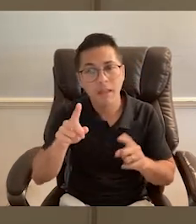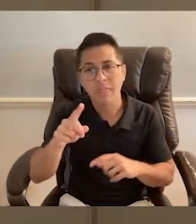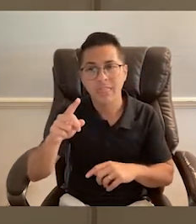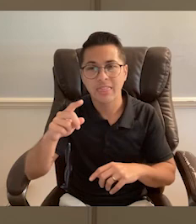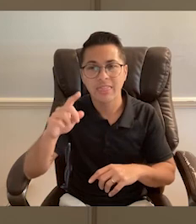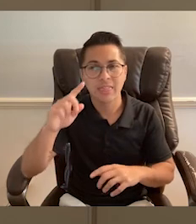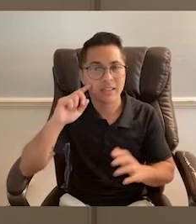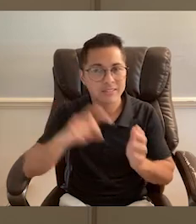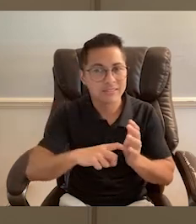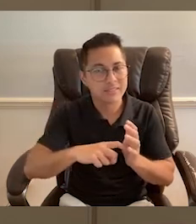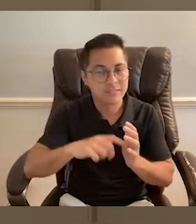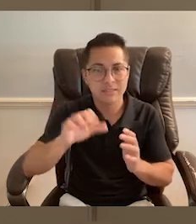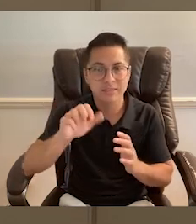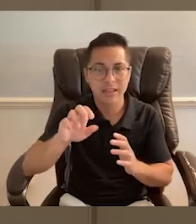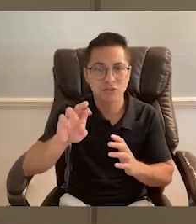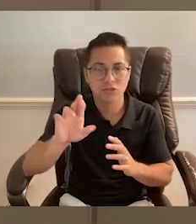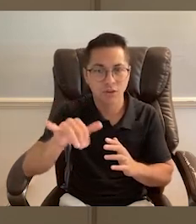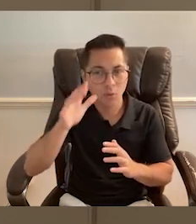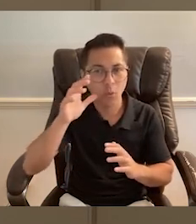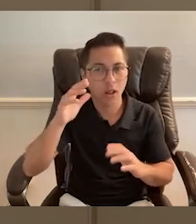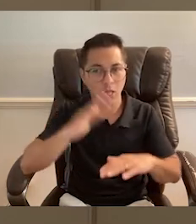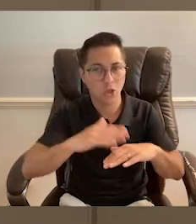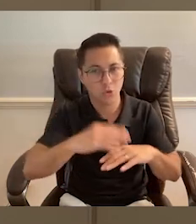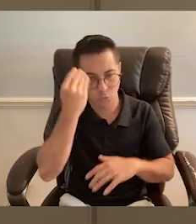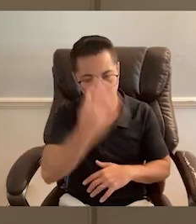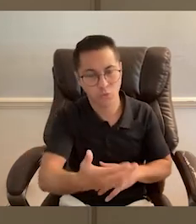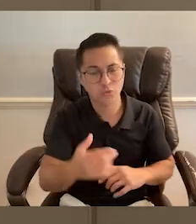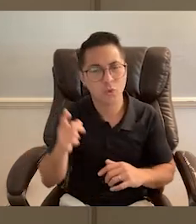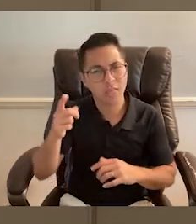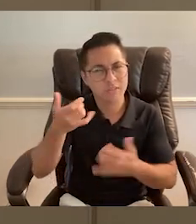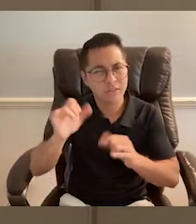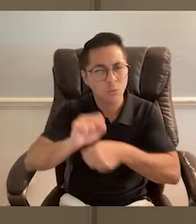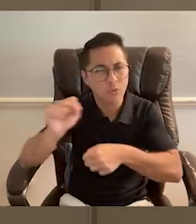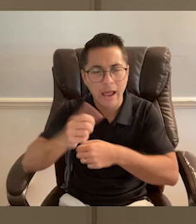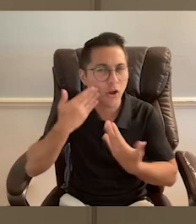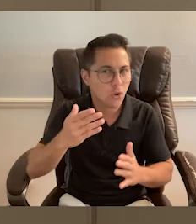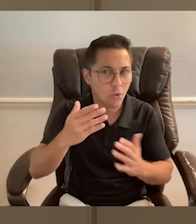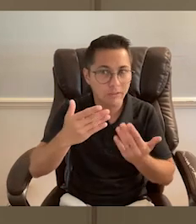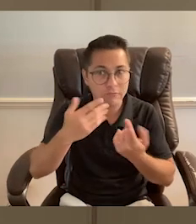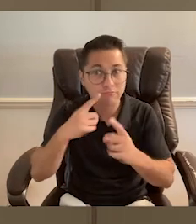all the materials, but they can't actually do the modification.